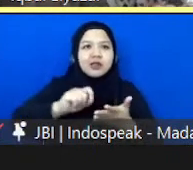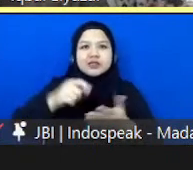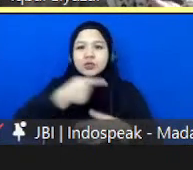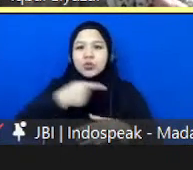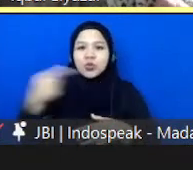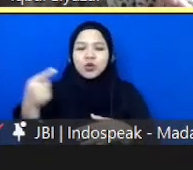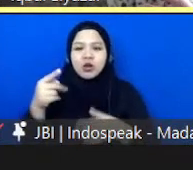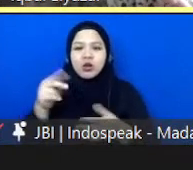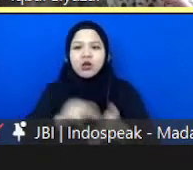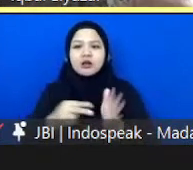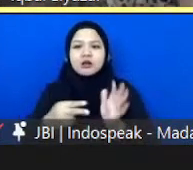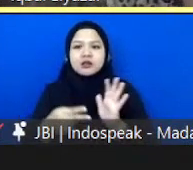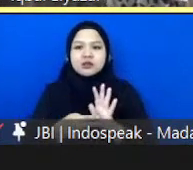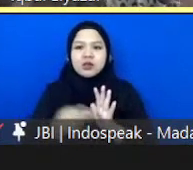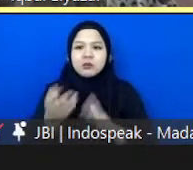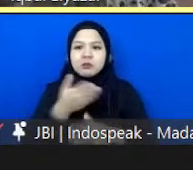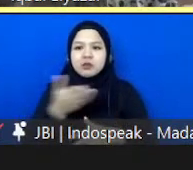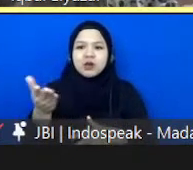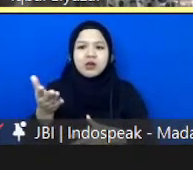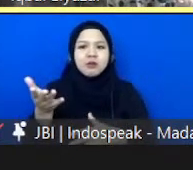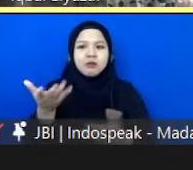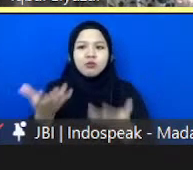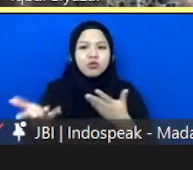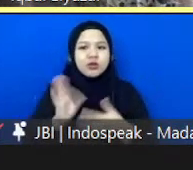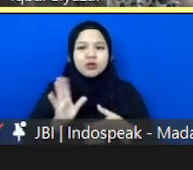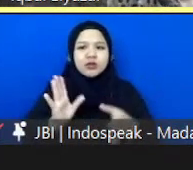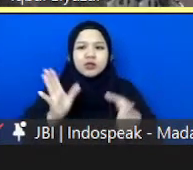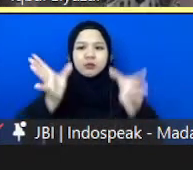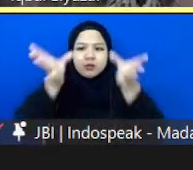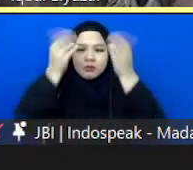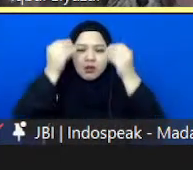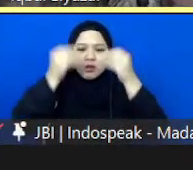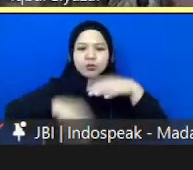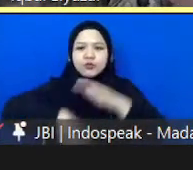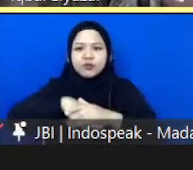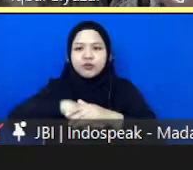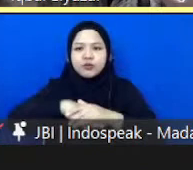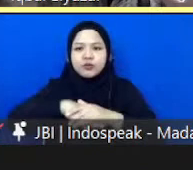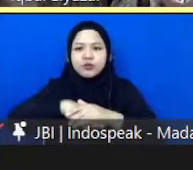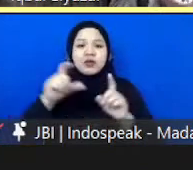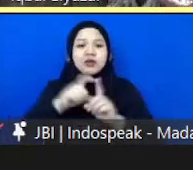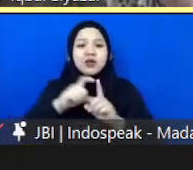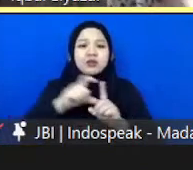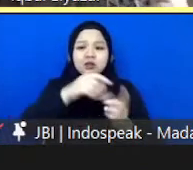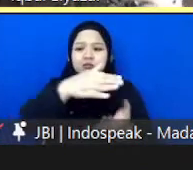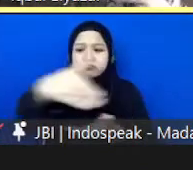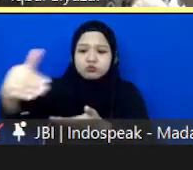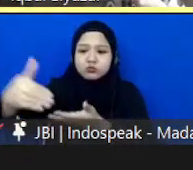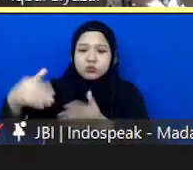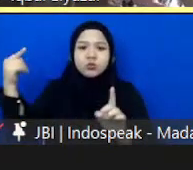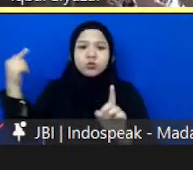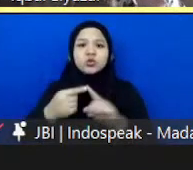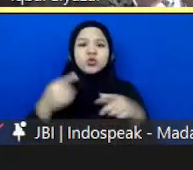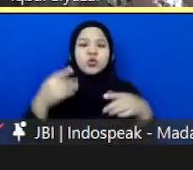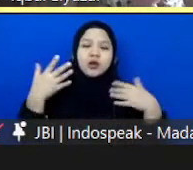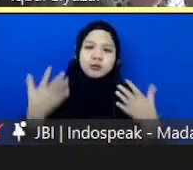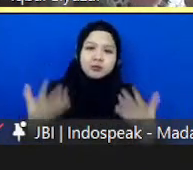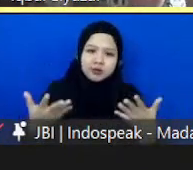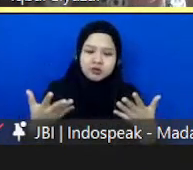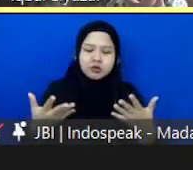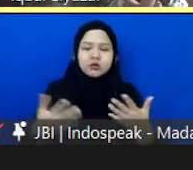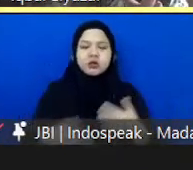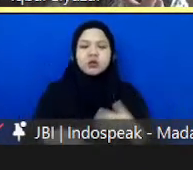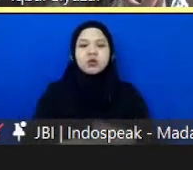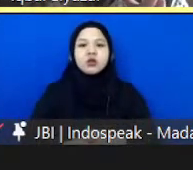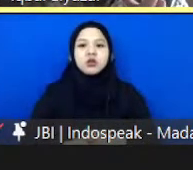the tracer did not understand fully what the purpose of the data is collected. And we find a high proportion of